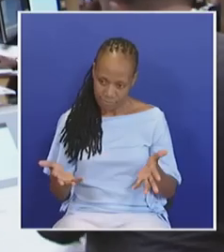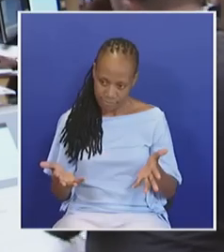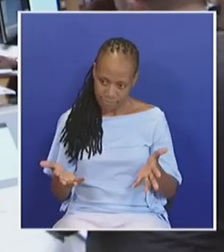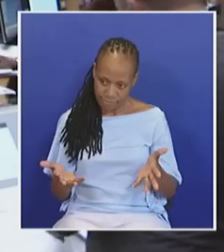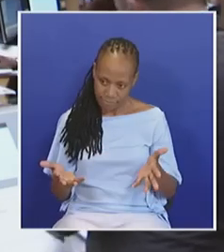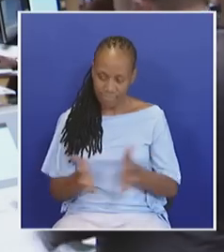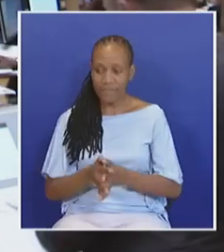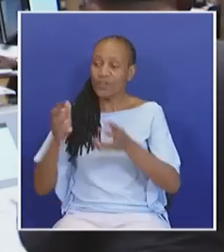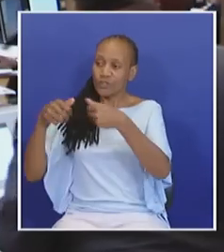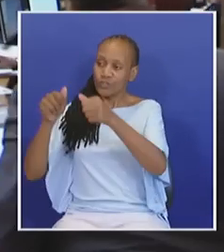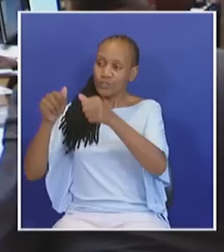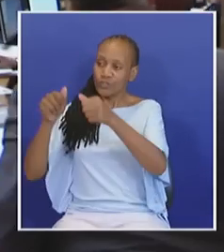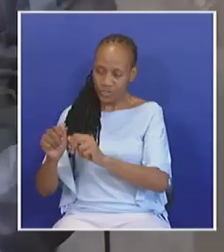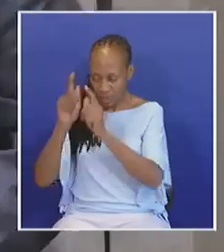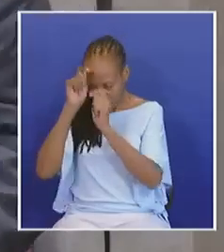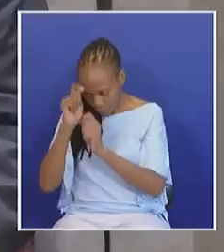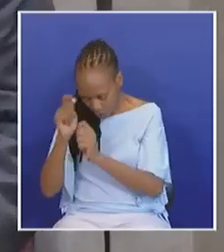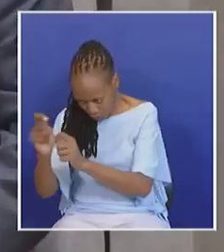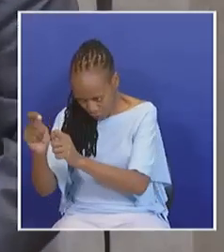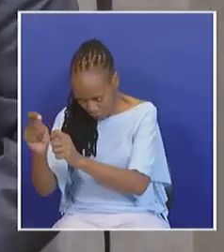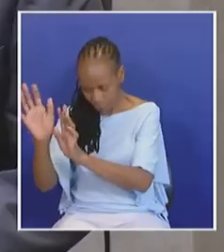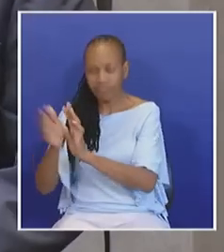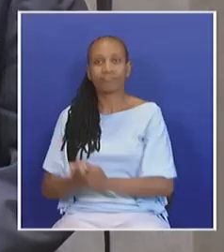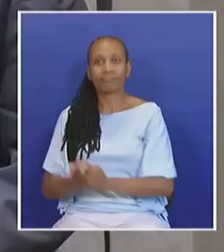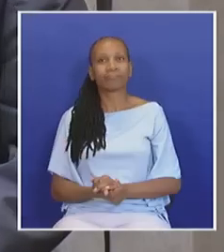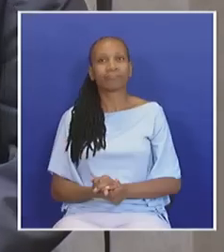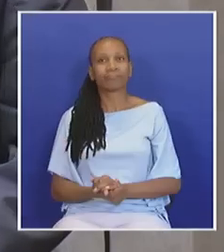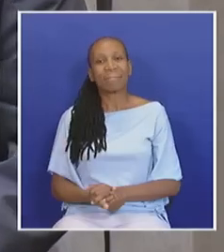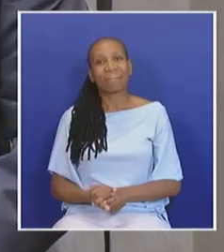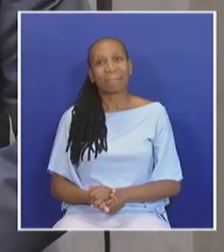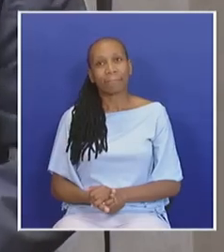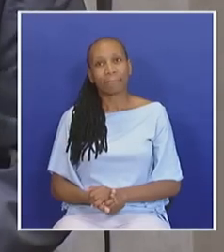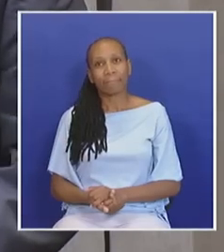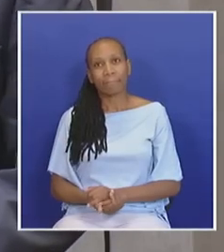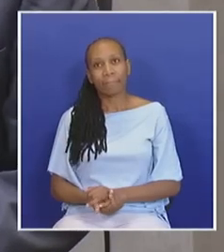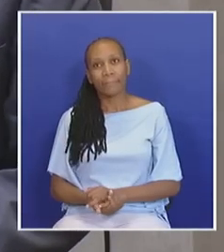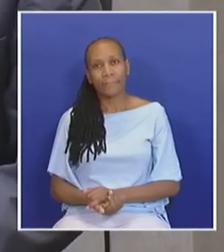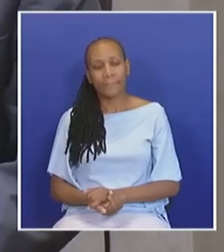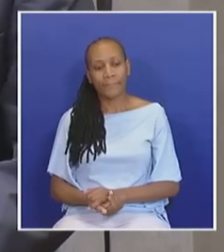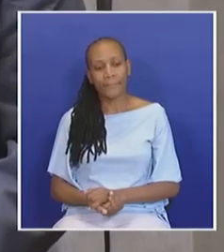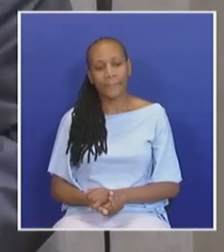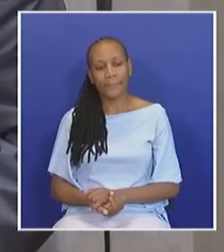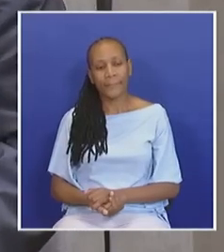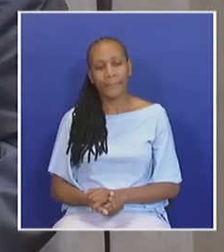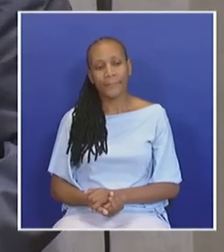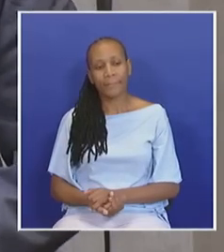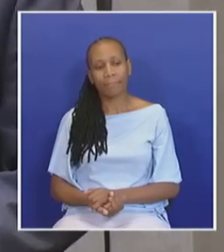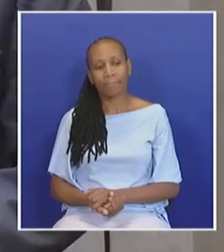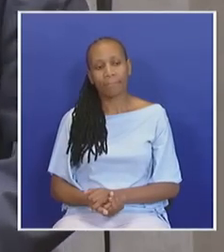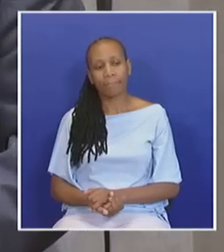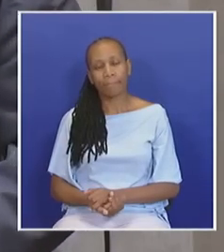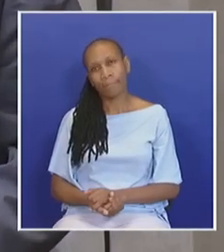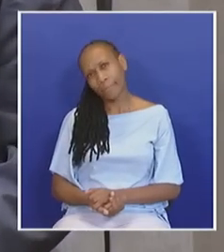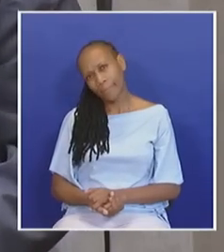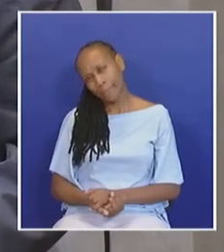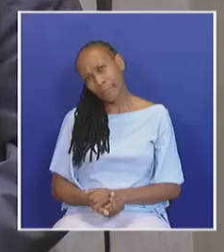Modula stolo ya tlhomphegago le hono re seka thaba yeo o